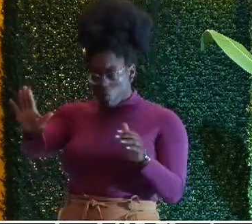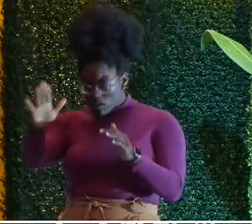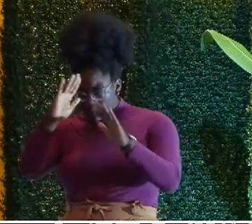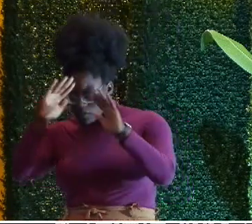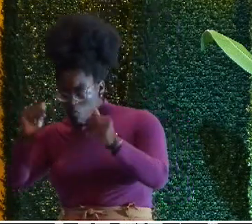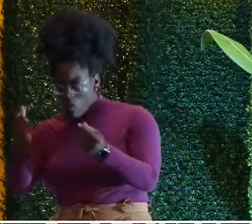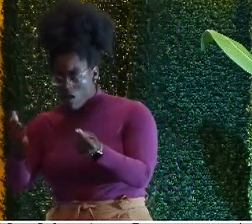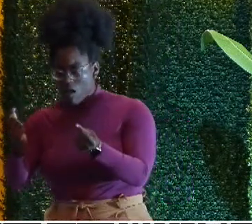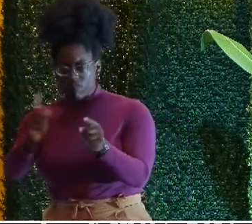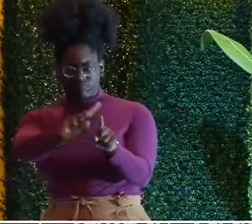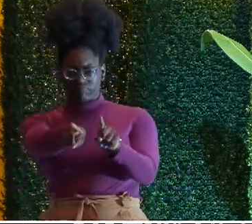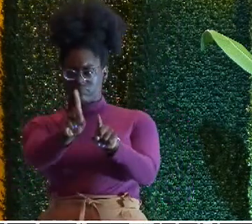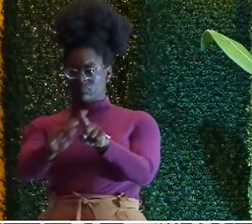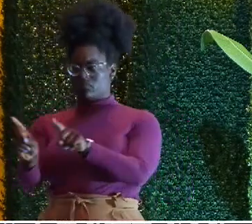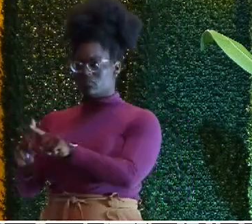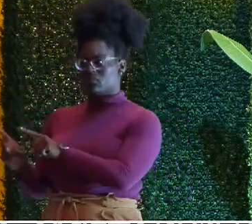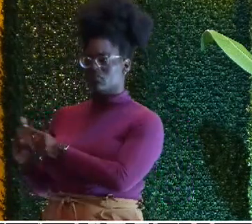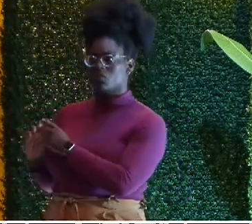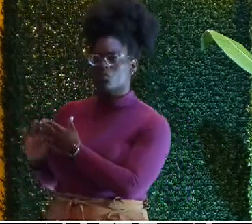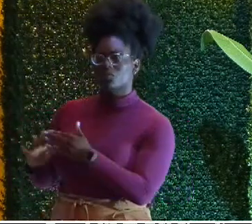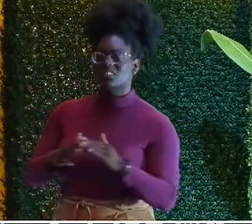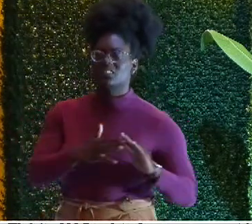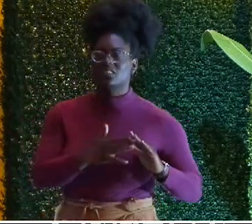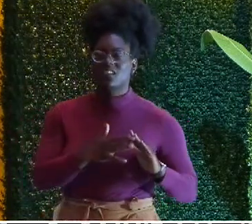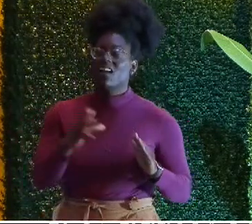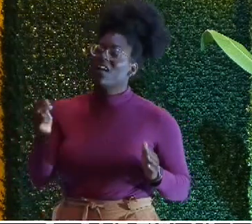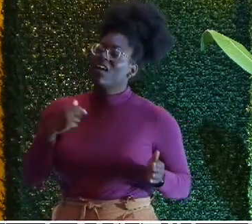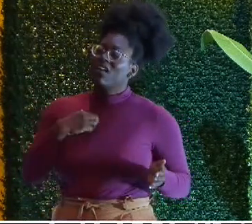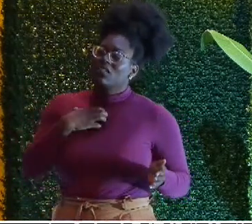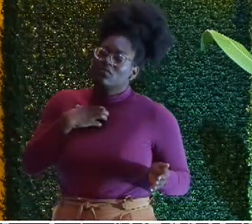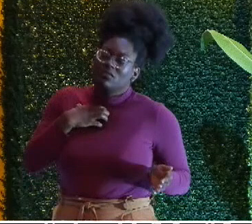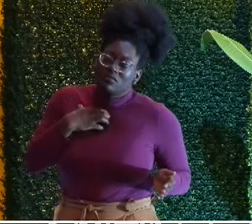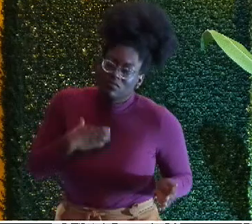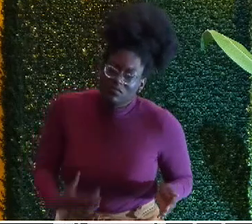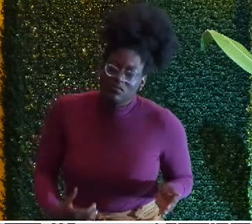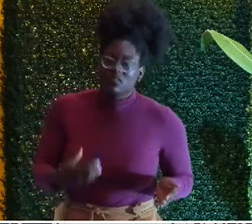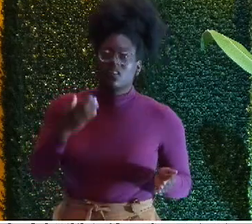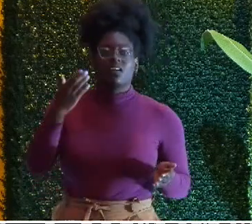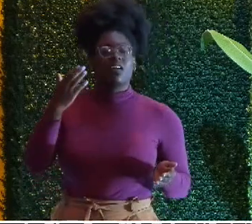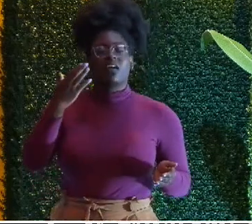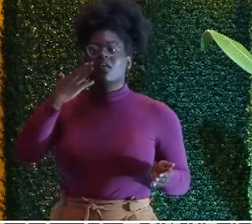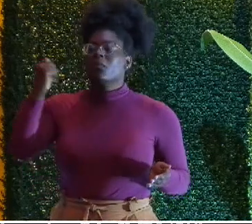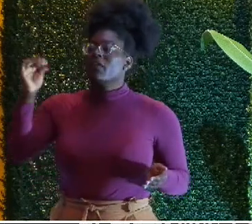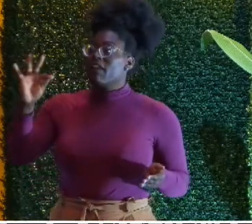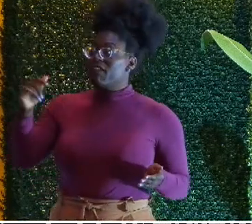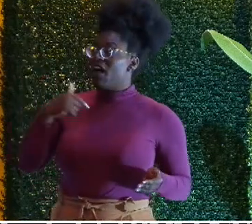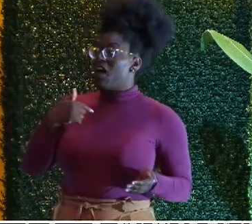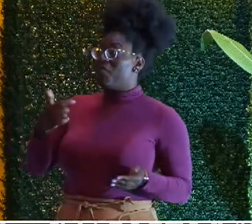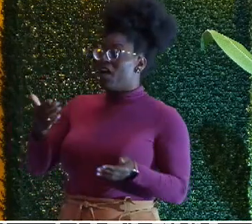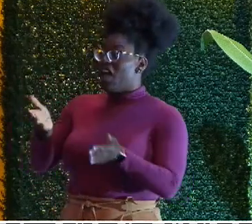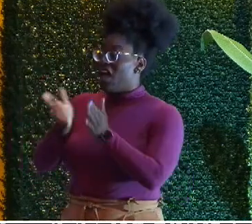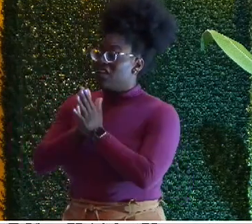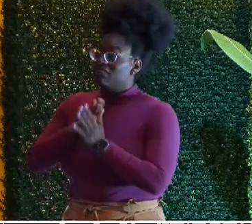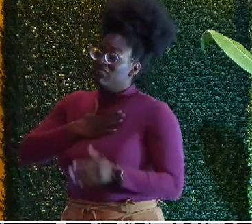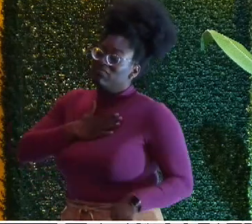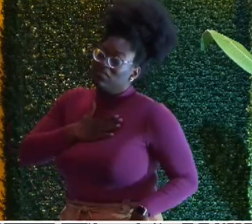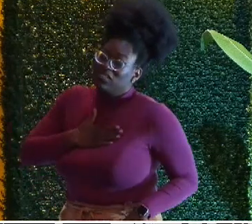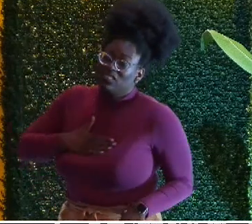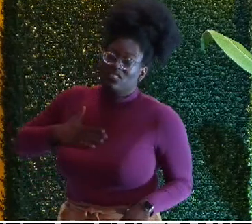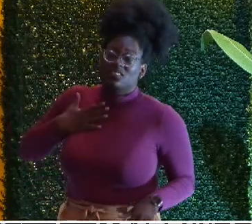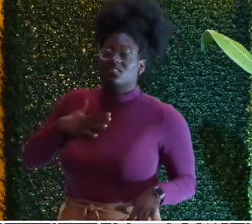and I get so passionate about this, because if the least that I'm asking from you is accountability,